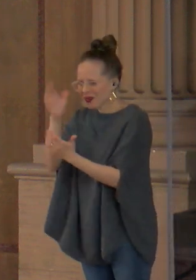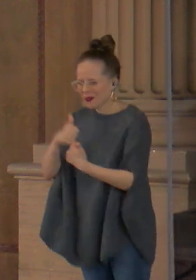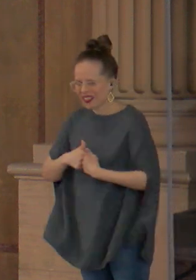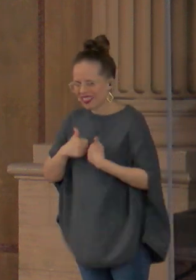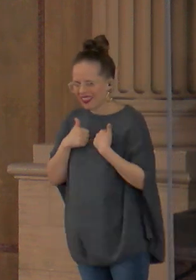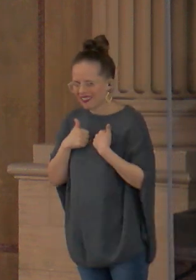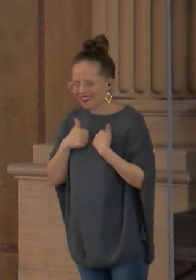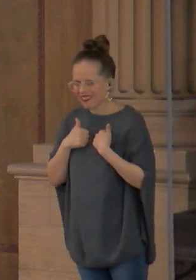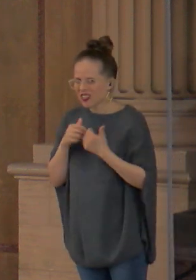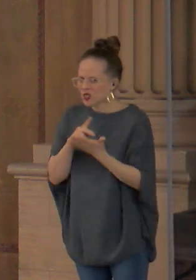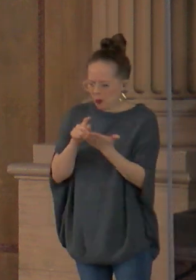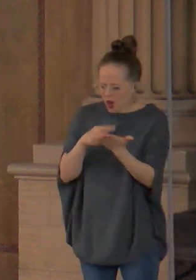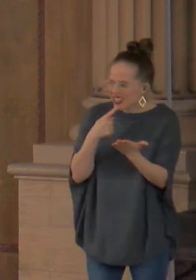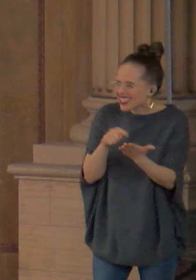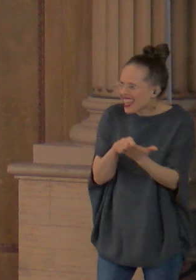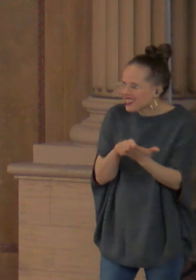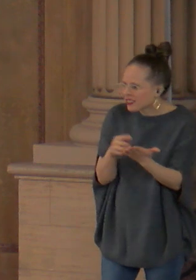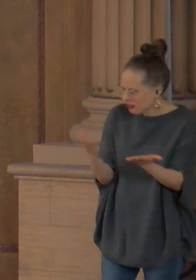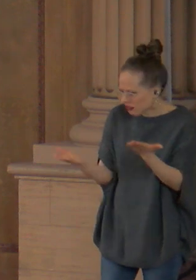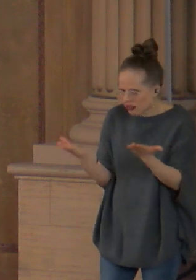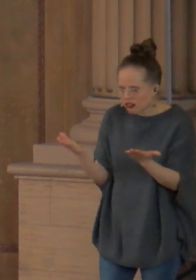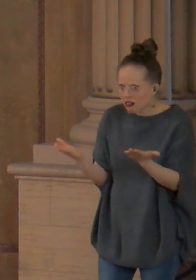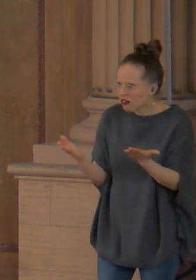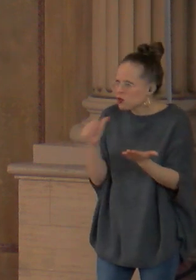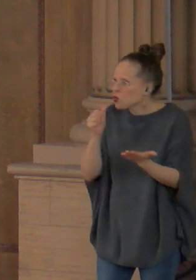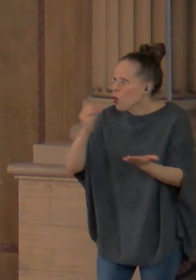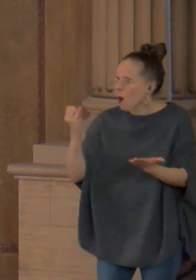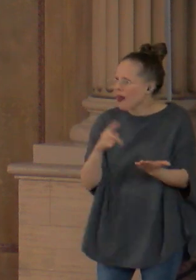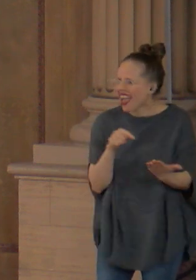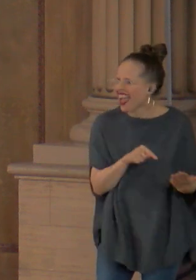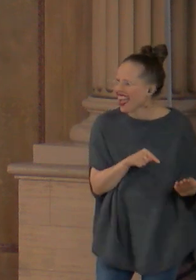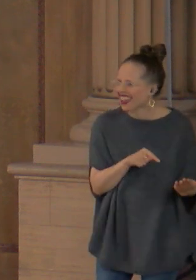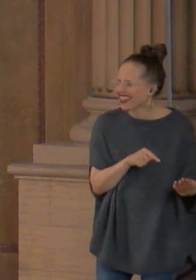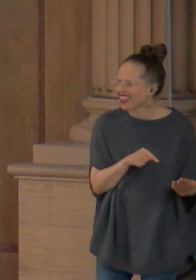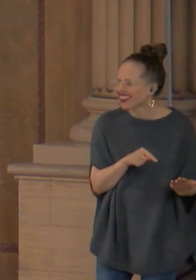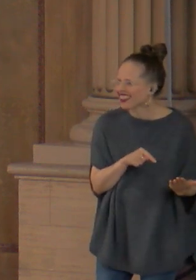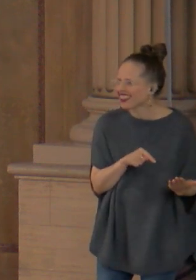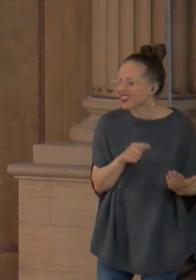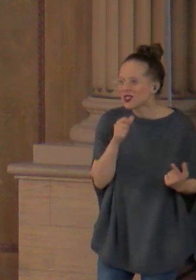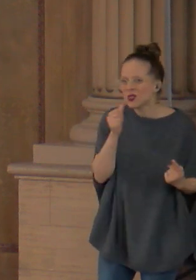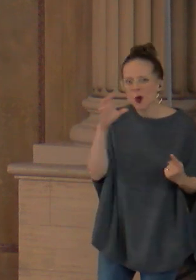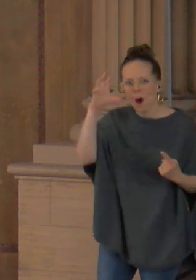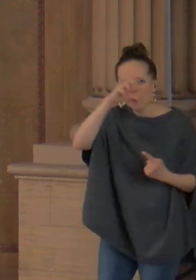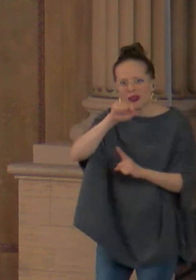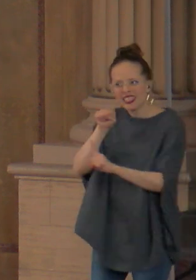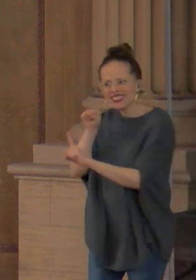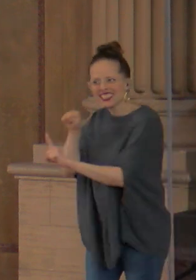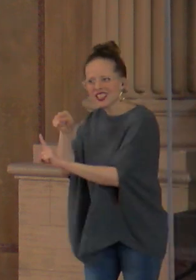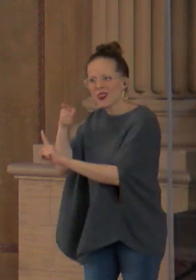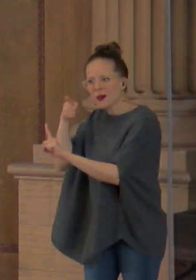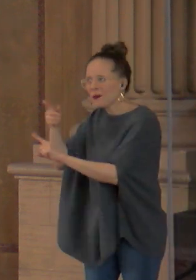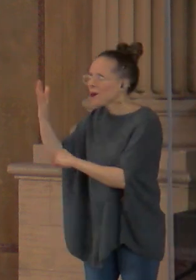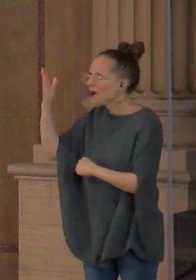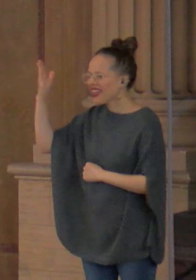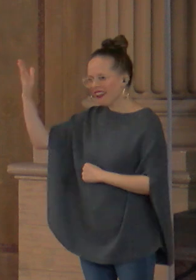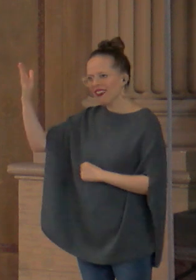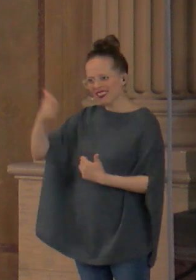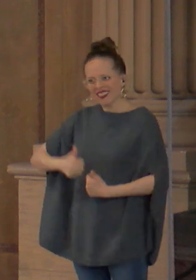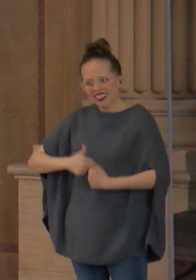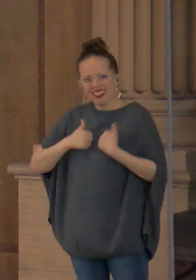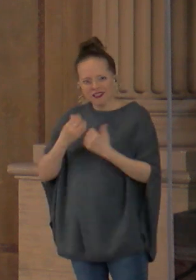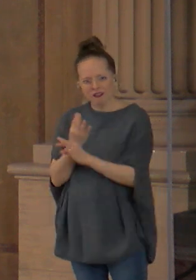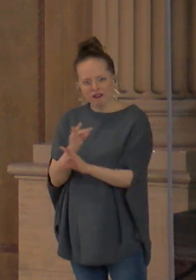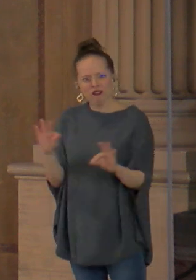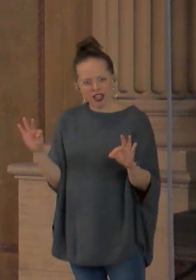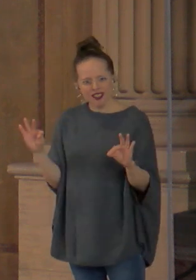So Paul's like, guys, don't go back. Don't miss the plot of the whole story. Live like free people. Live